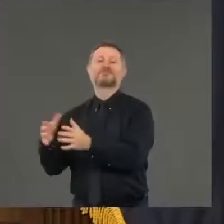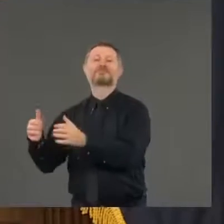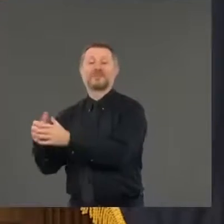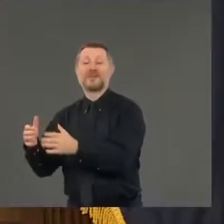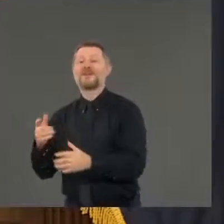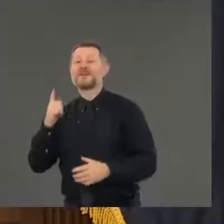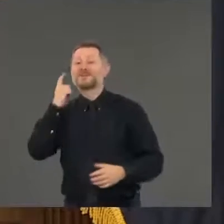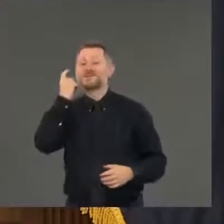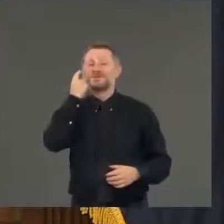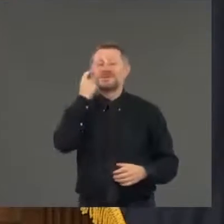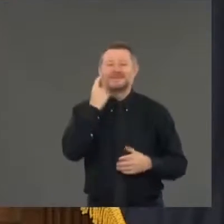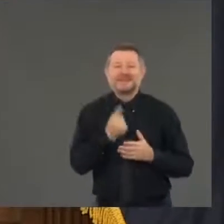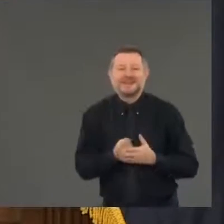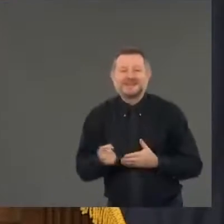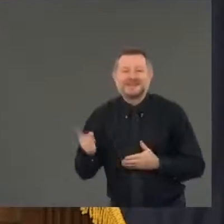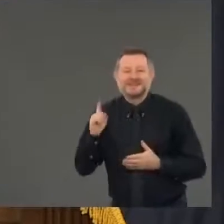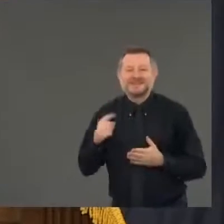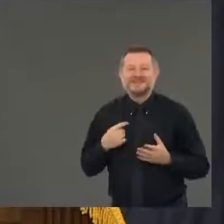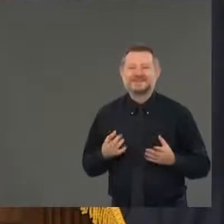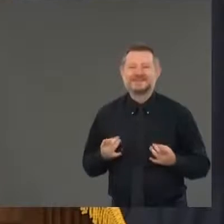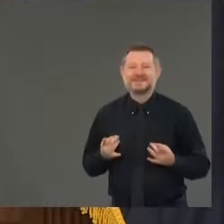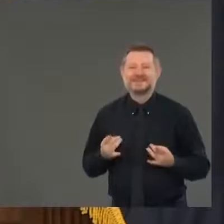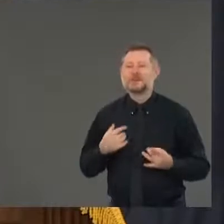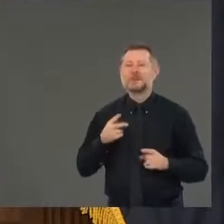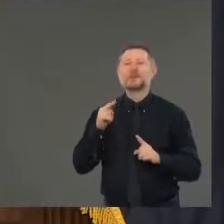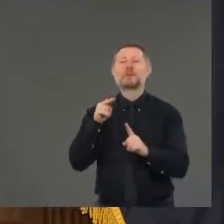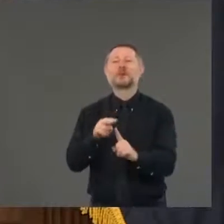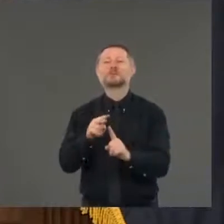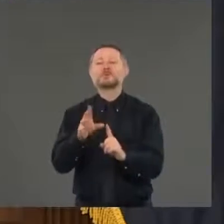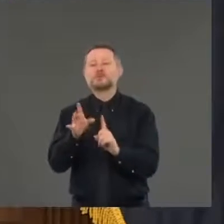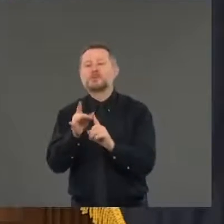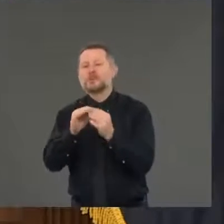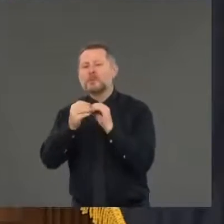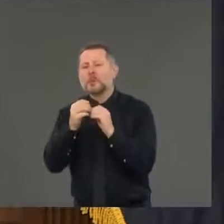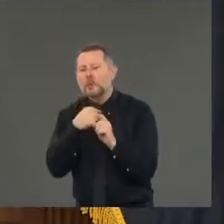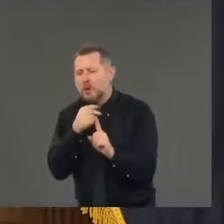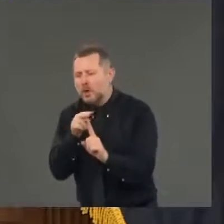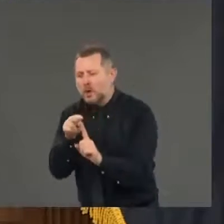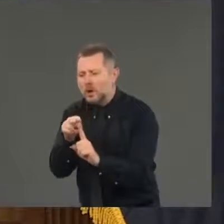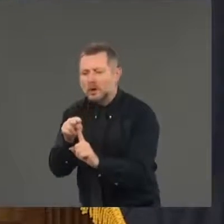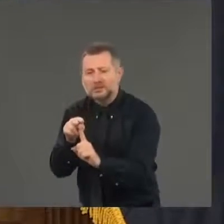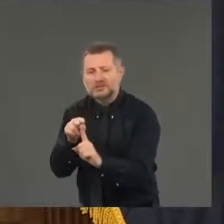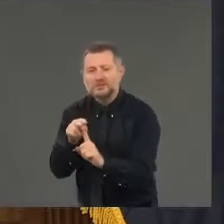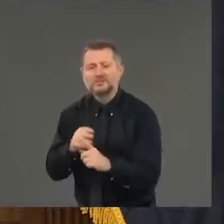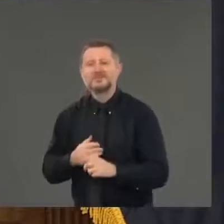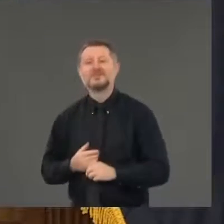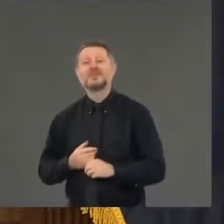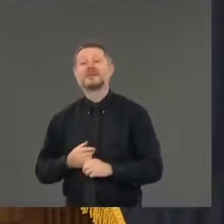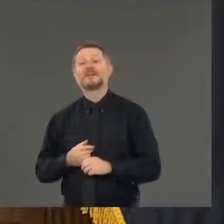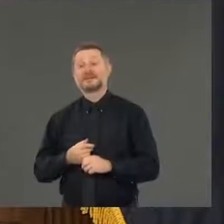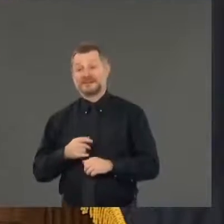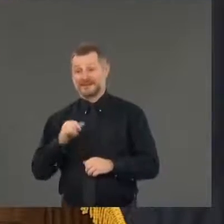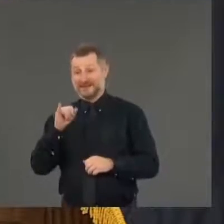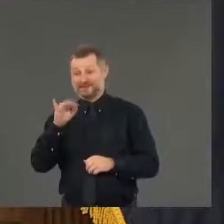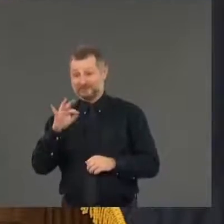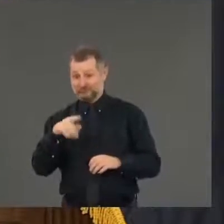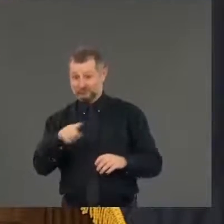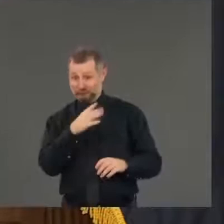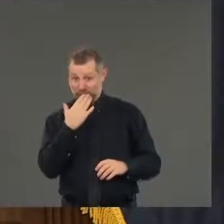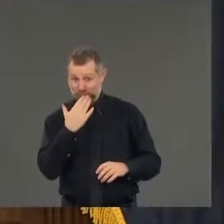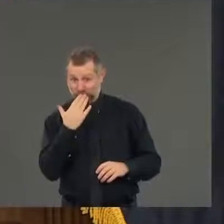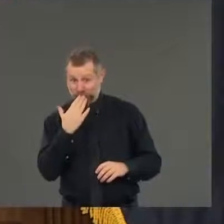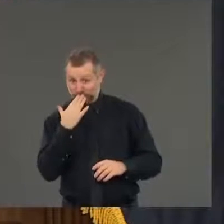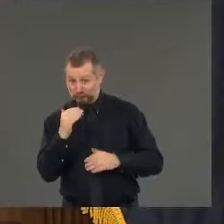increased last week. We're watching the transmission rate, and we're watching those numbers. And you make little changes where if